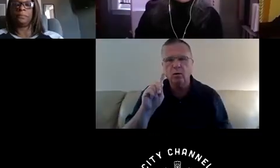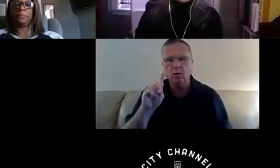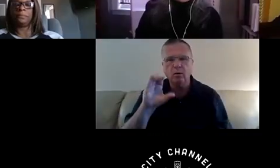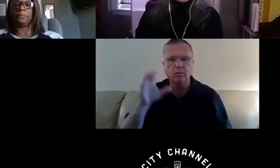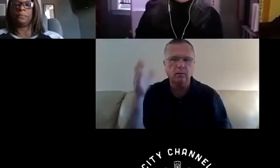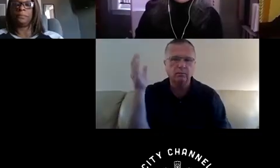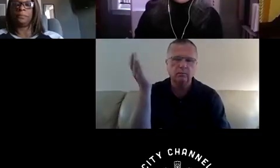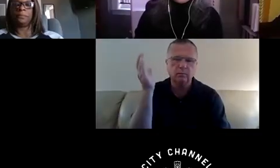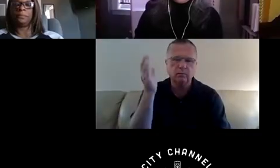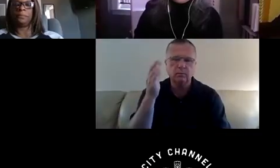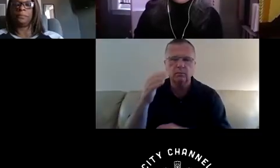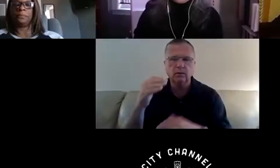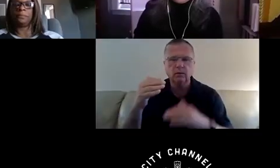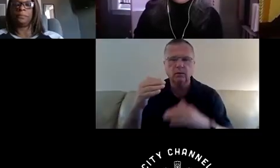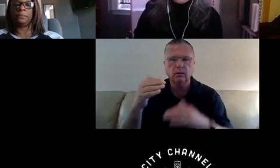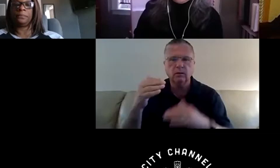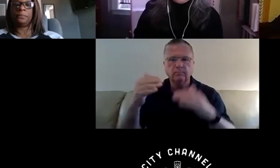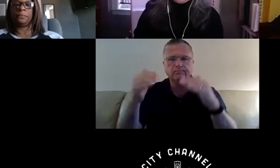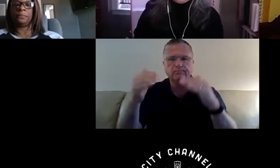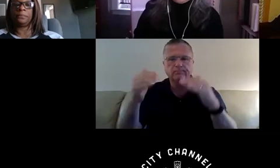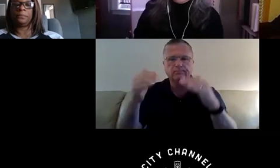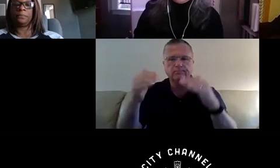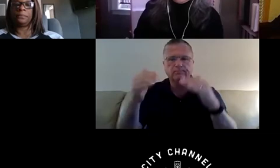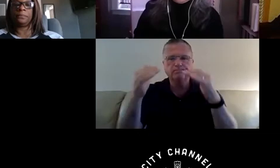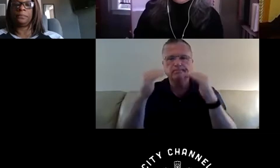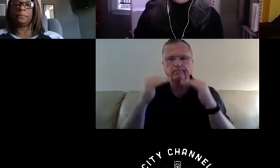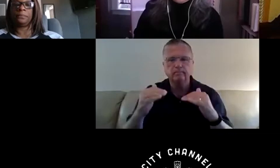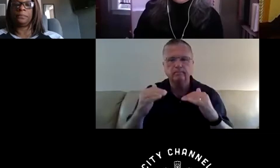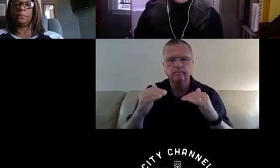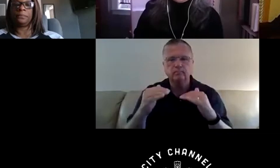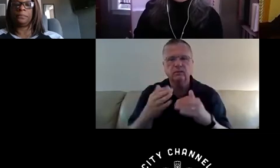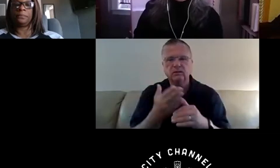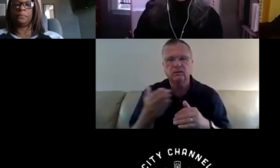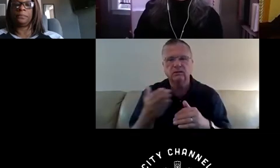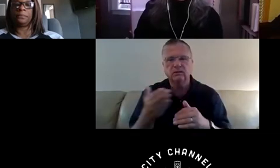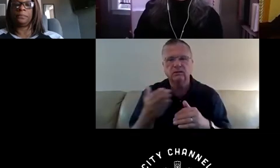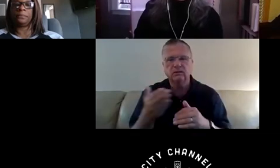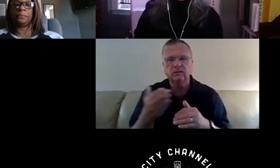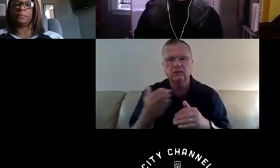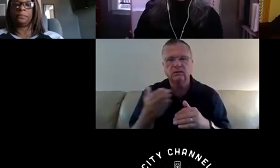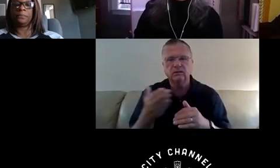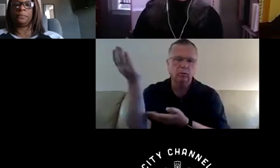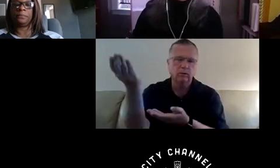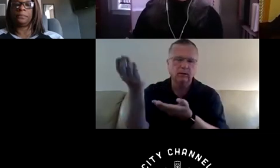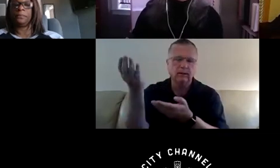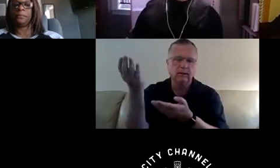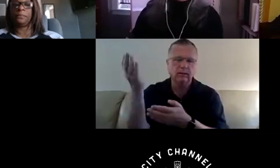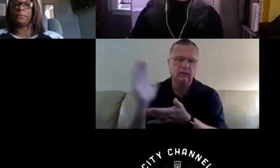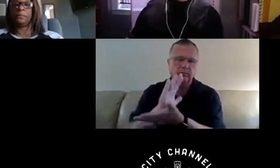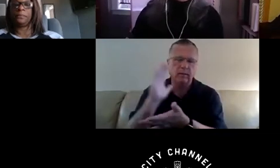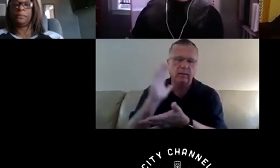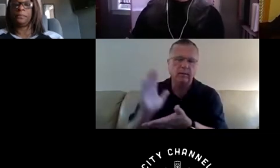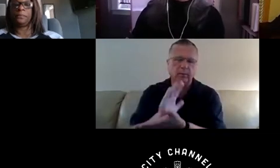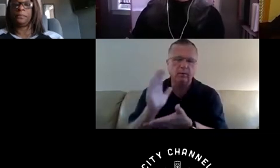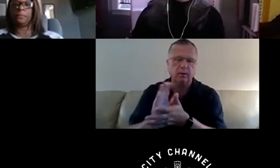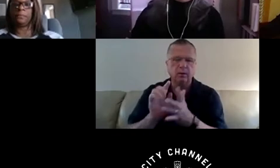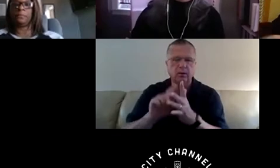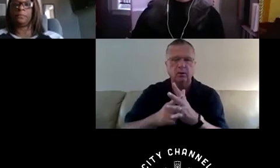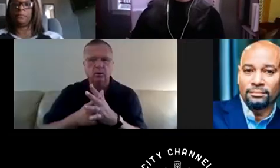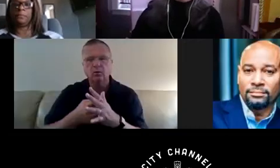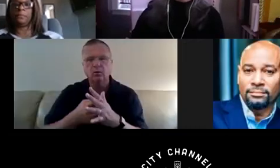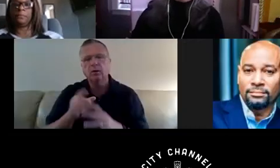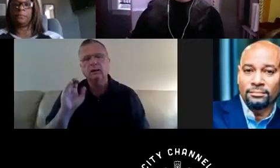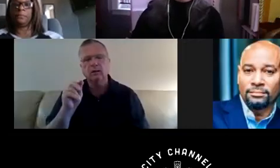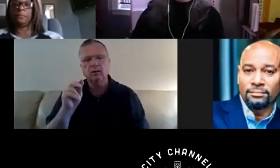to the next order of business, which would be presentation of papers. It starts with Councilman Coghill on behalf